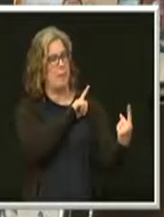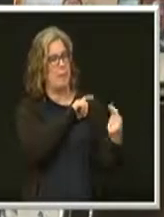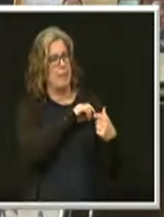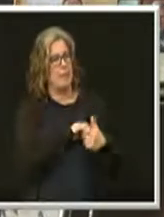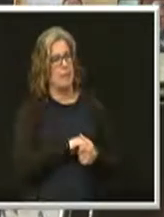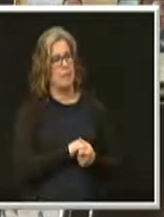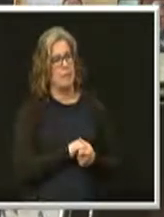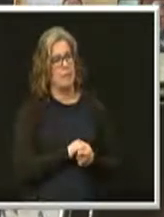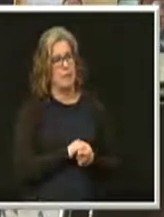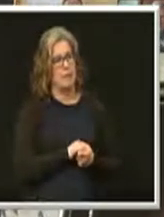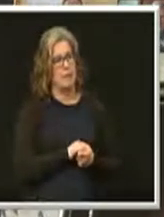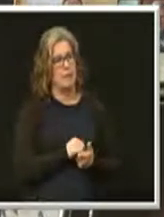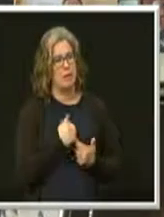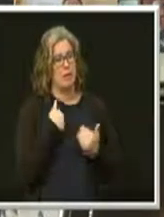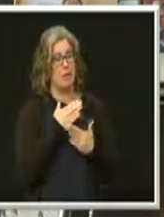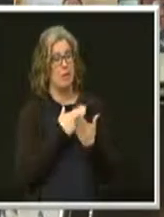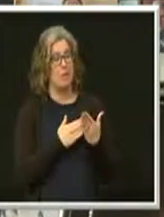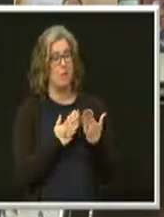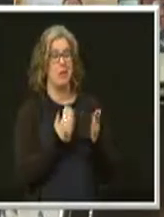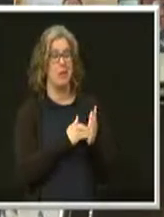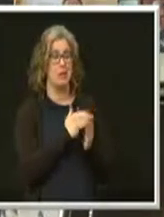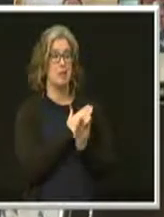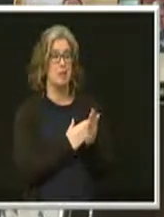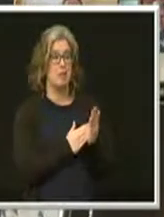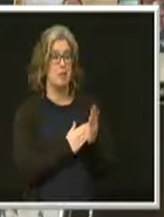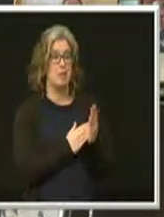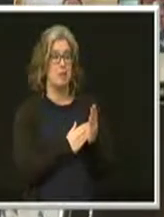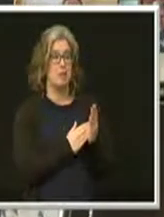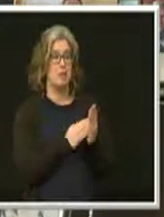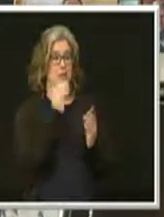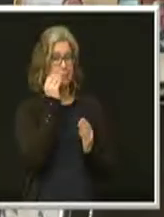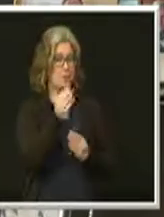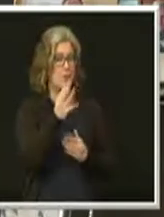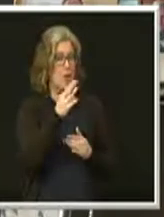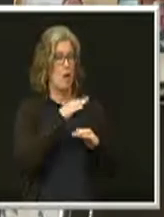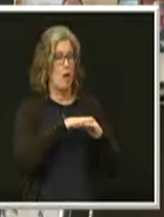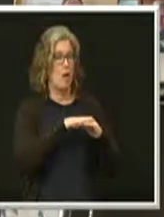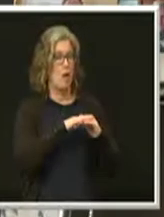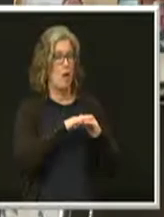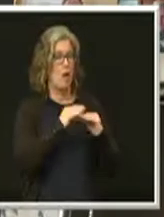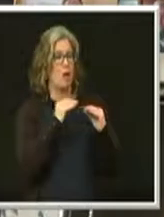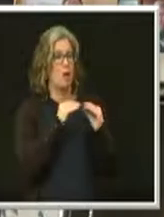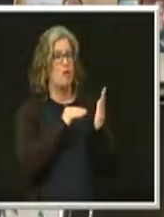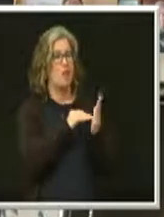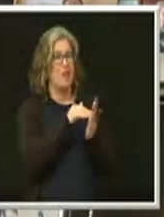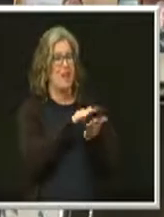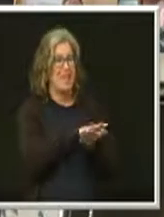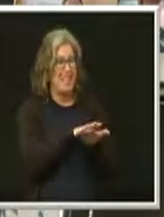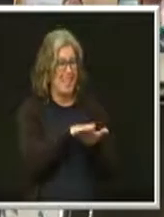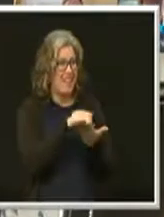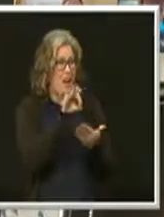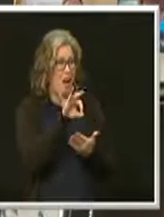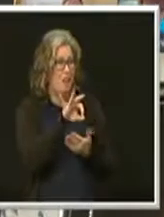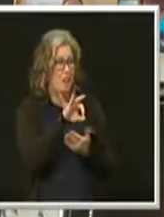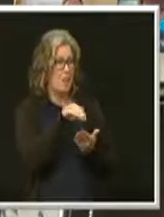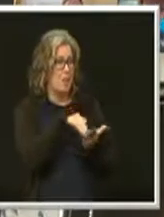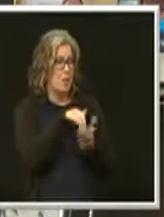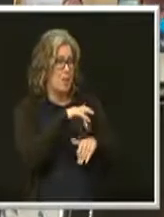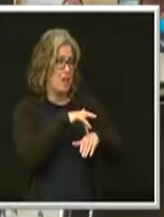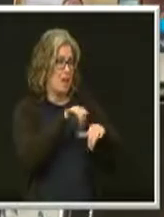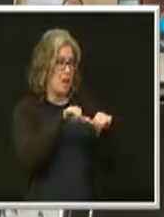distancing. We had some guidance on maybe more frequent cleaning of frequently